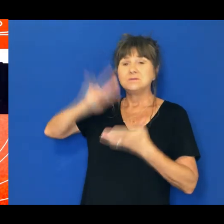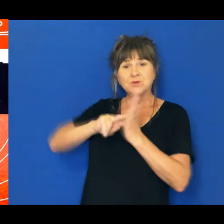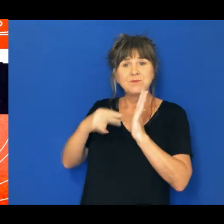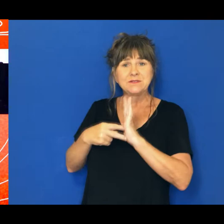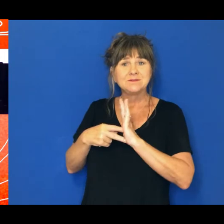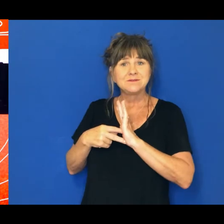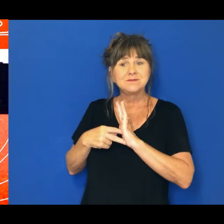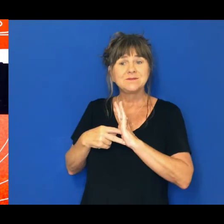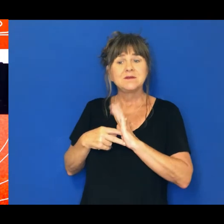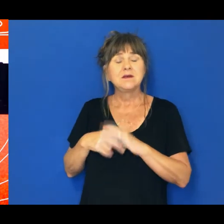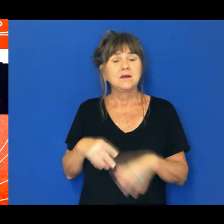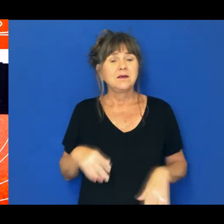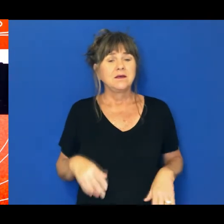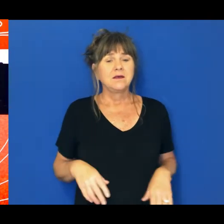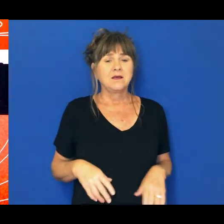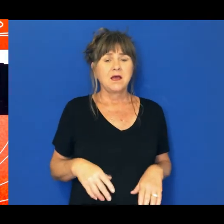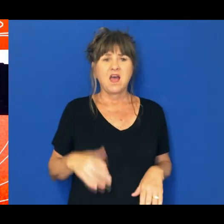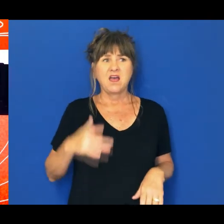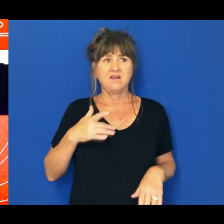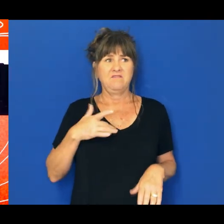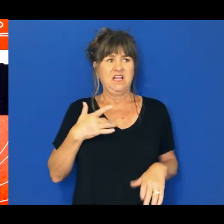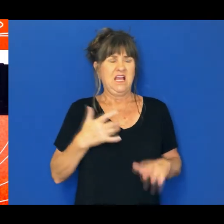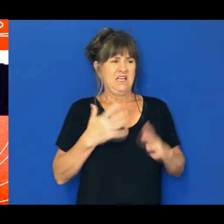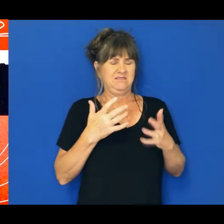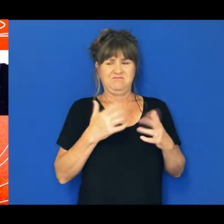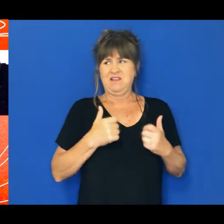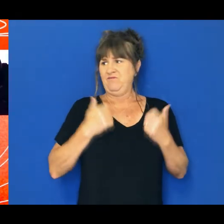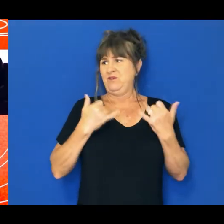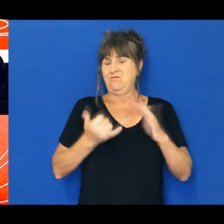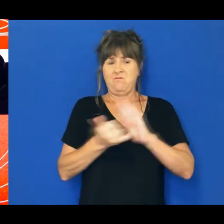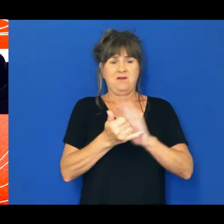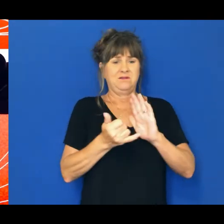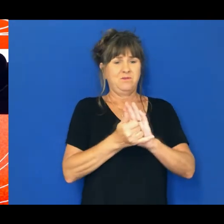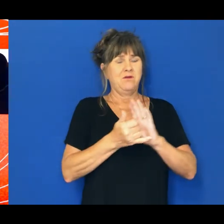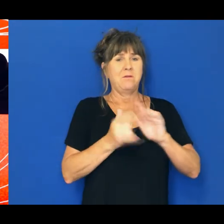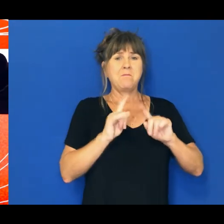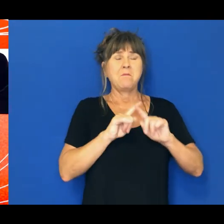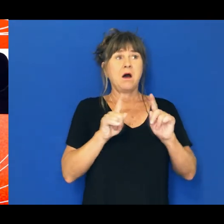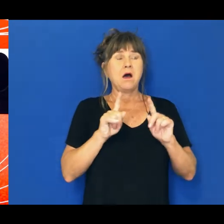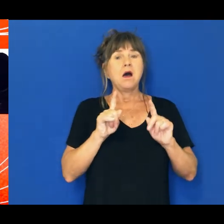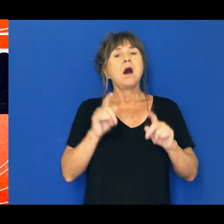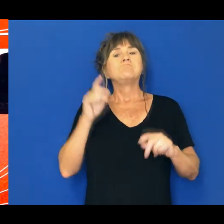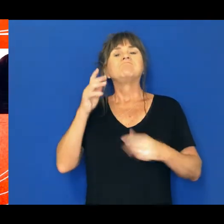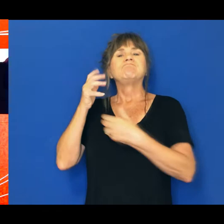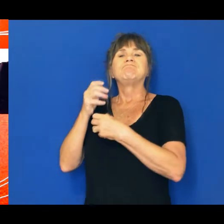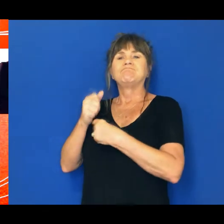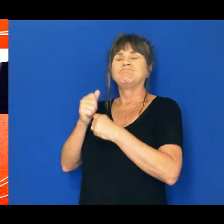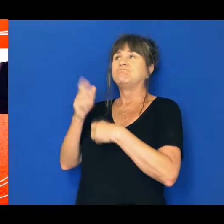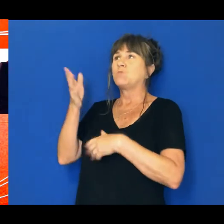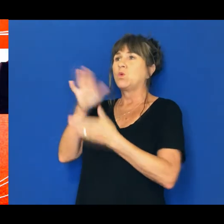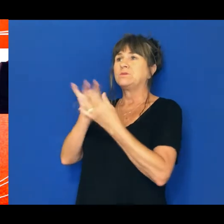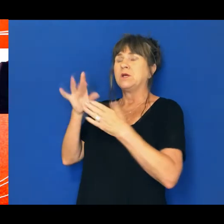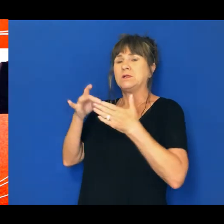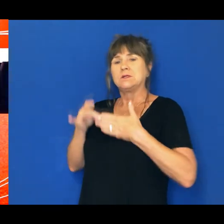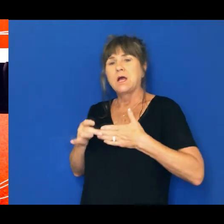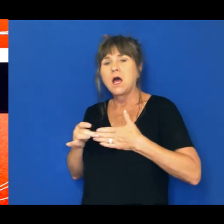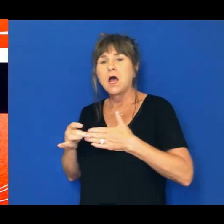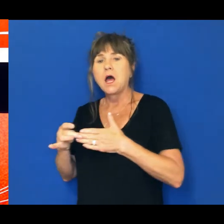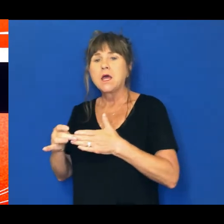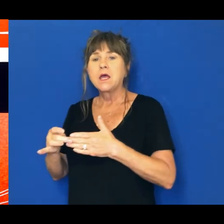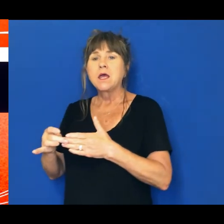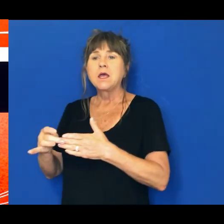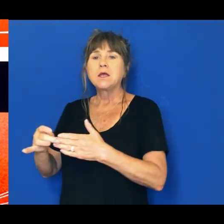feels like there is no way. That's what I'm doing. The Holy Spirit begins to guide you and lead you through this. To build your faith, the Holy Spirit